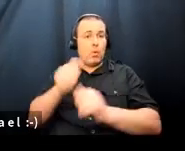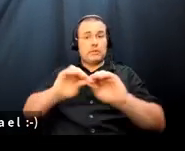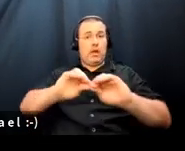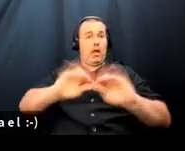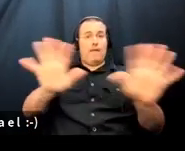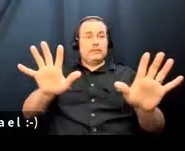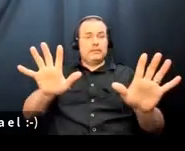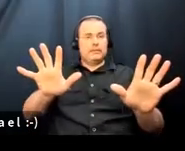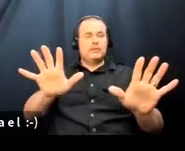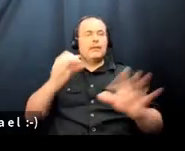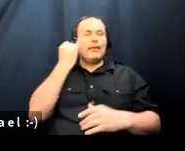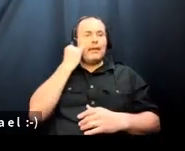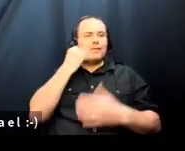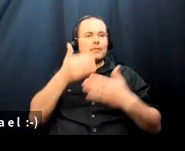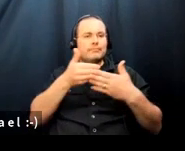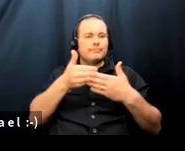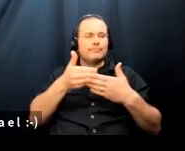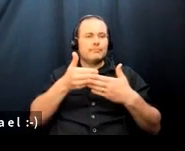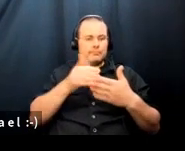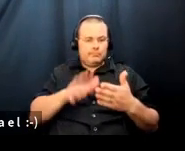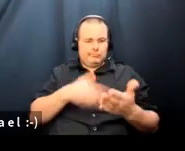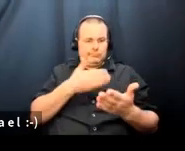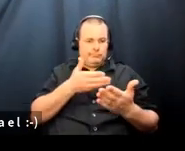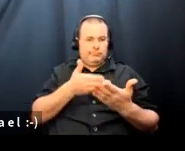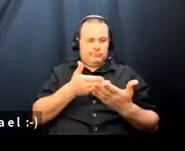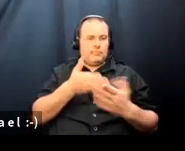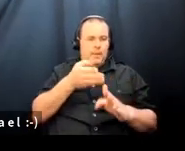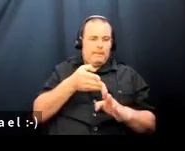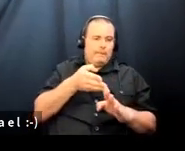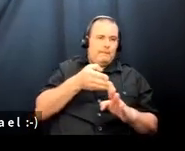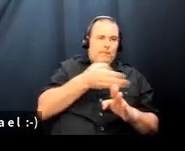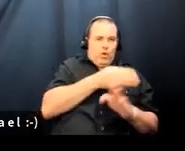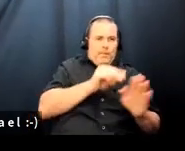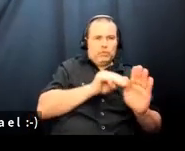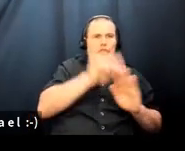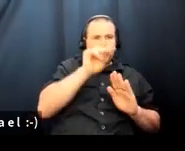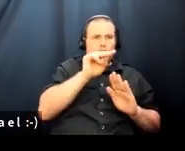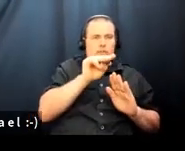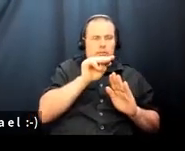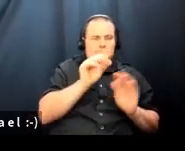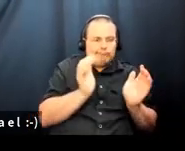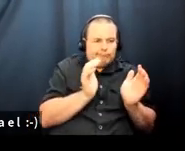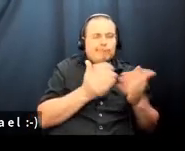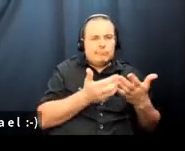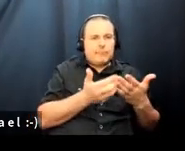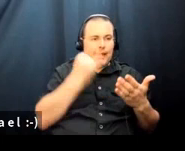is prematurity. If a child has hearing loss because they were premature,